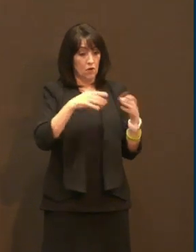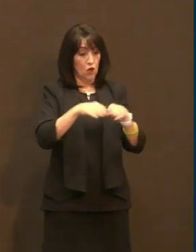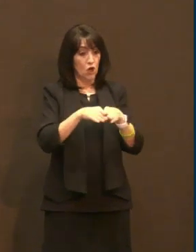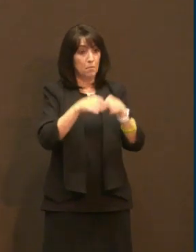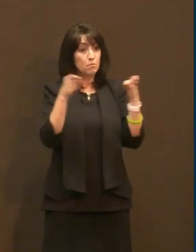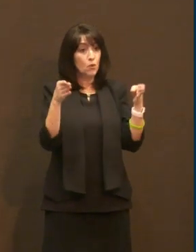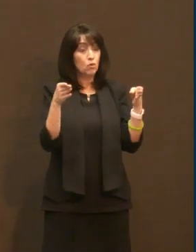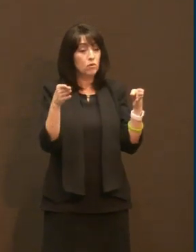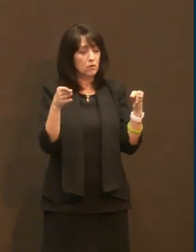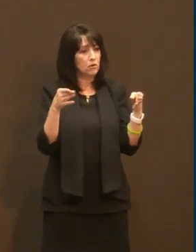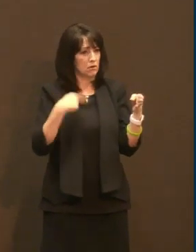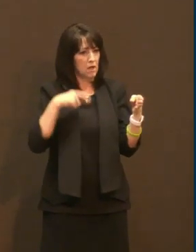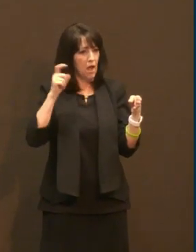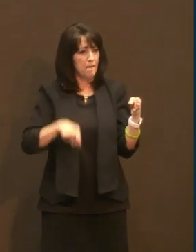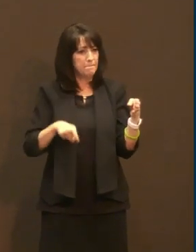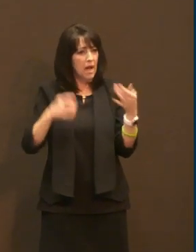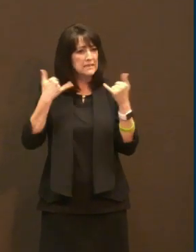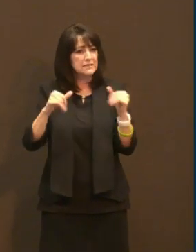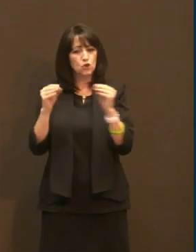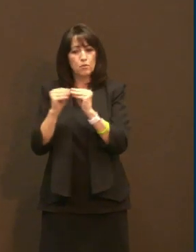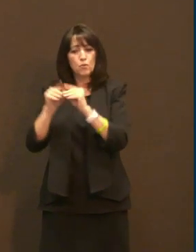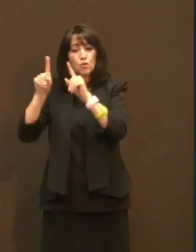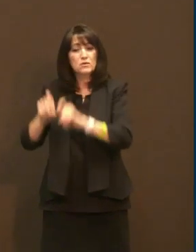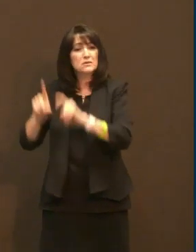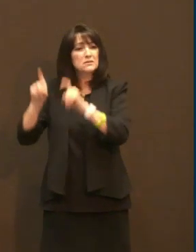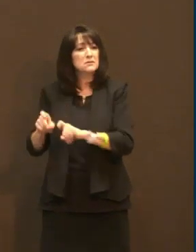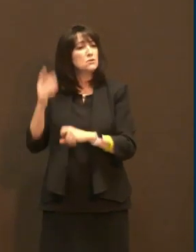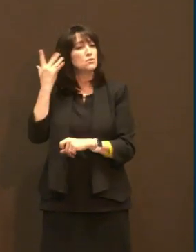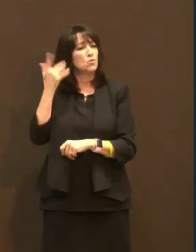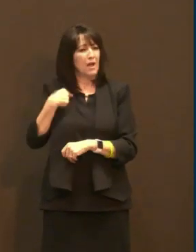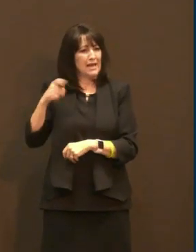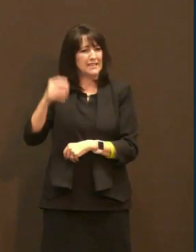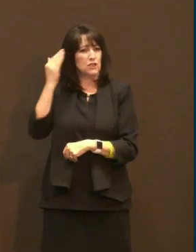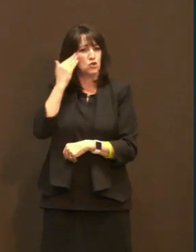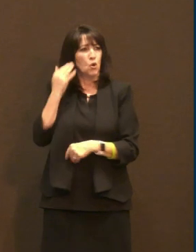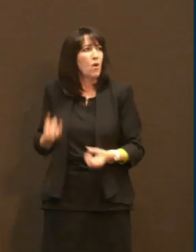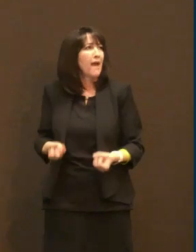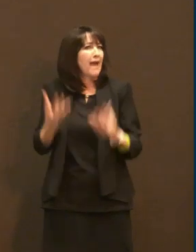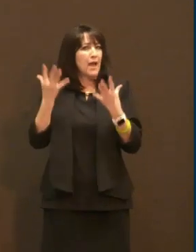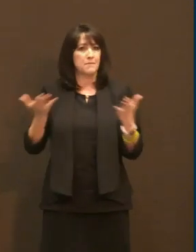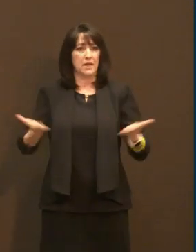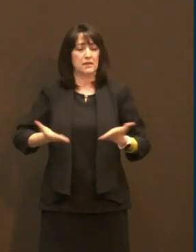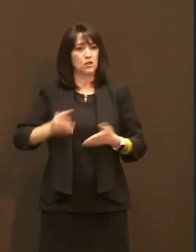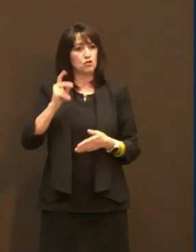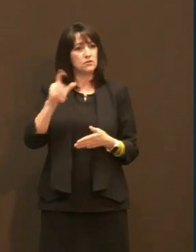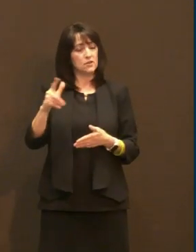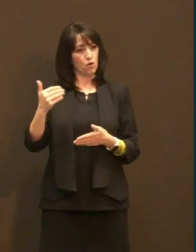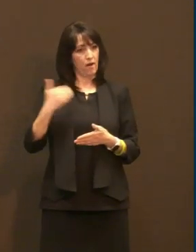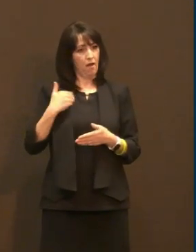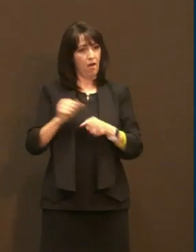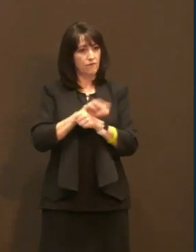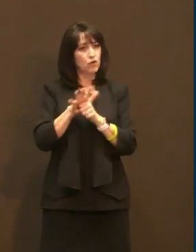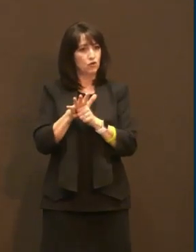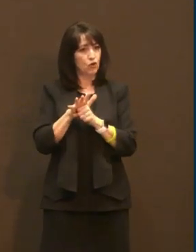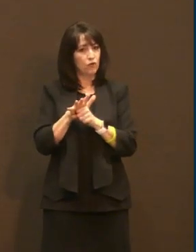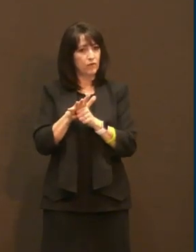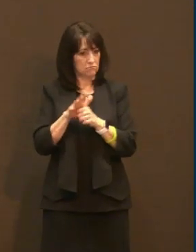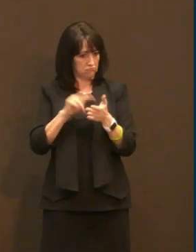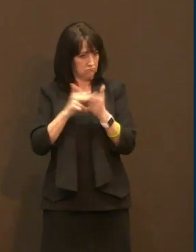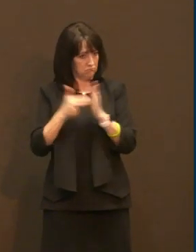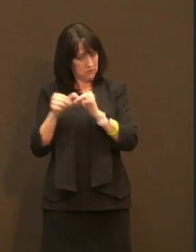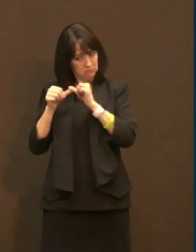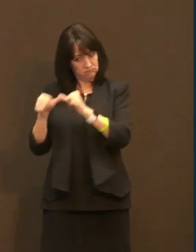more testing. And so we're going to do more testing, and so it's likely we're going to find more positive cases, but the